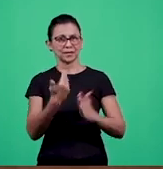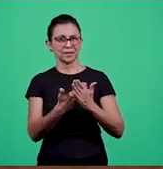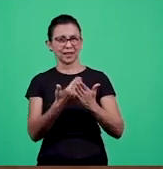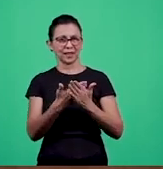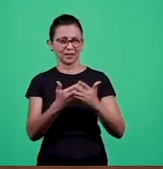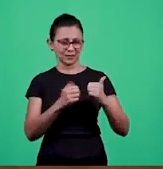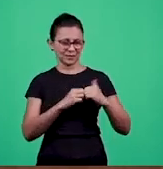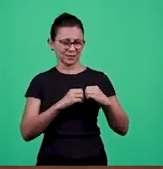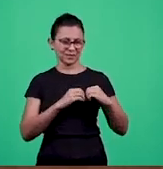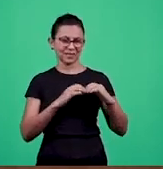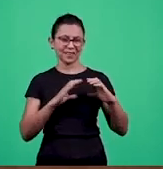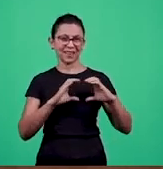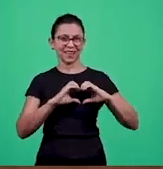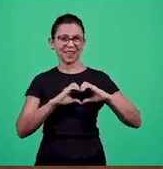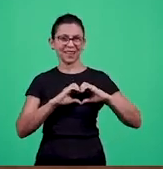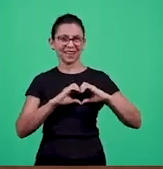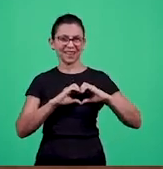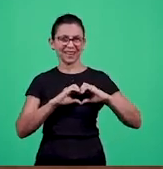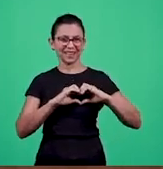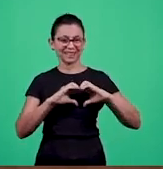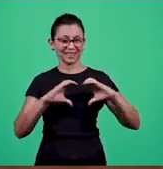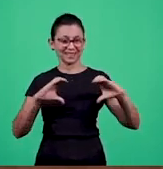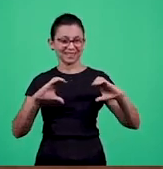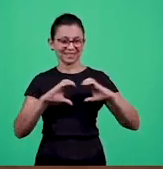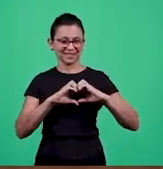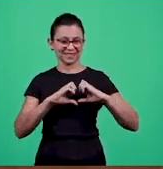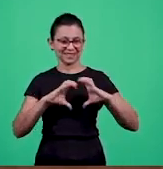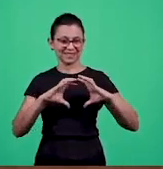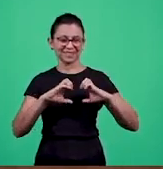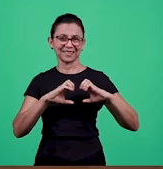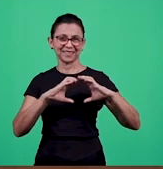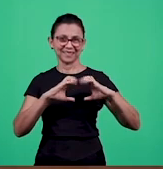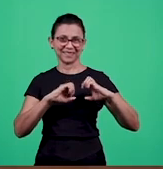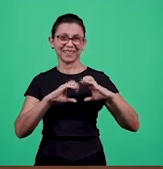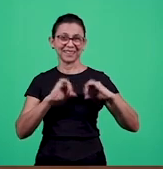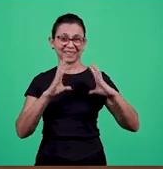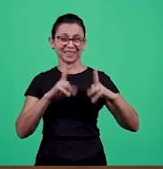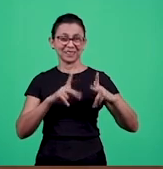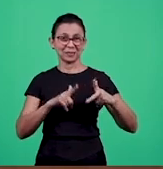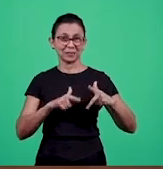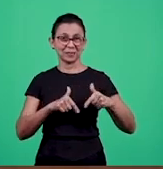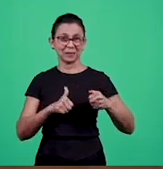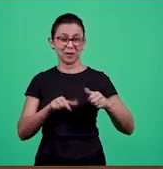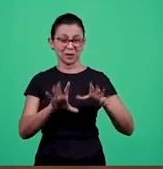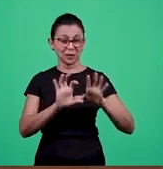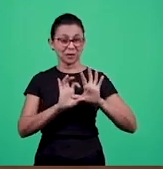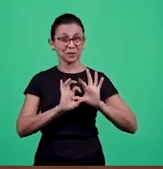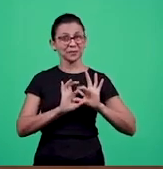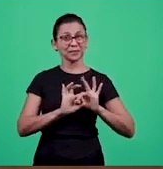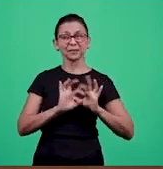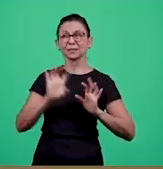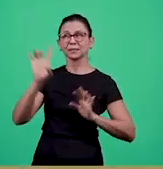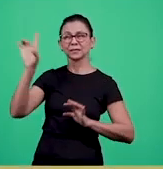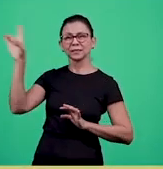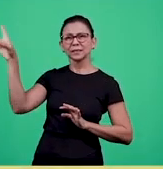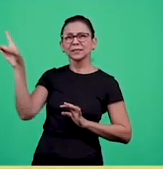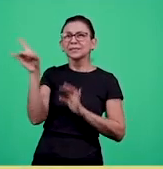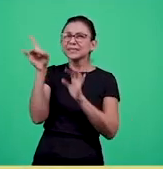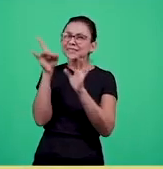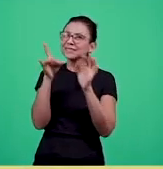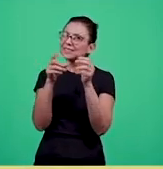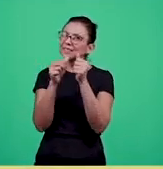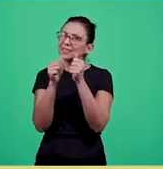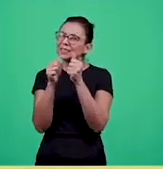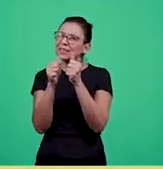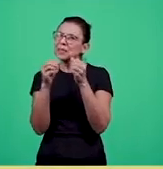for the first time, open your heart to Jesus. Jesus wants to cleanse your hearts. He wants to give fellowship with God.